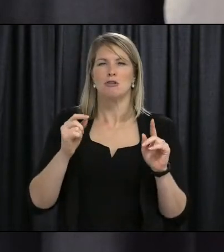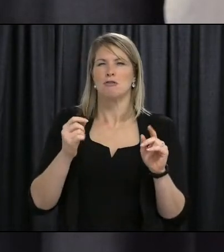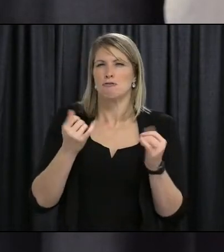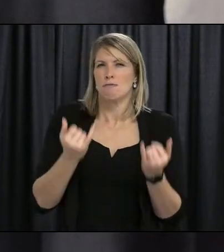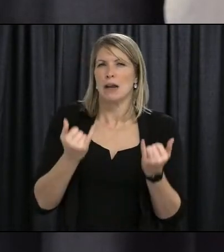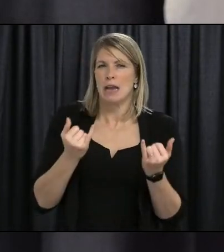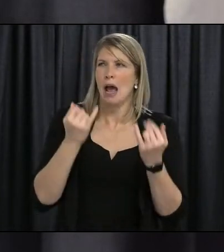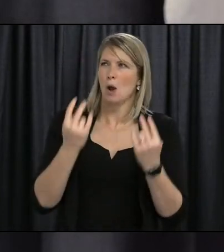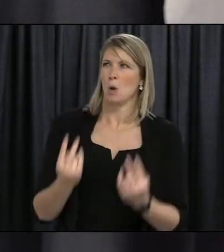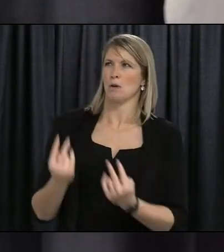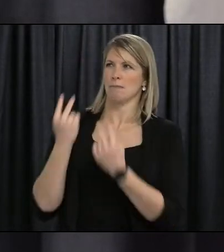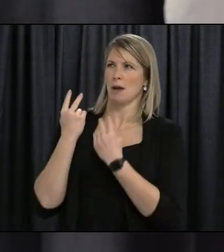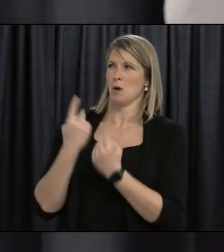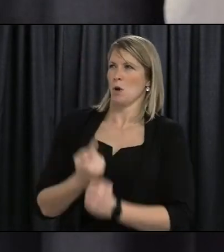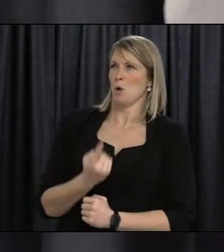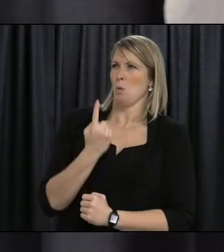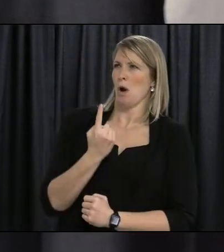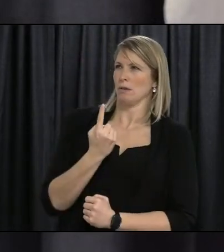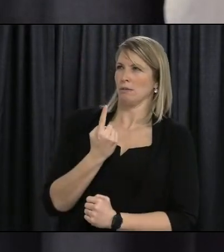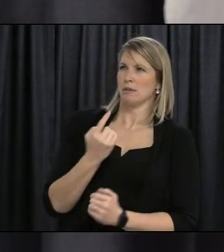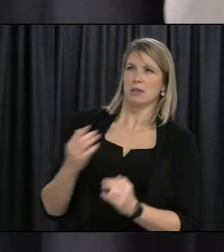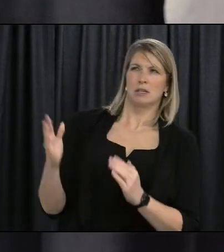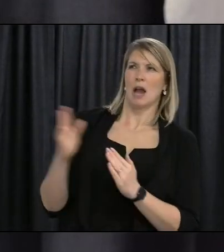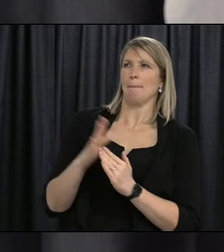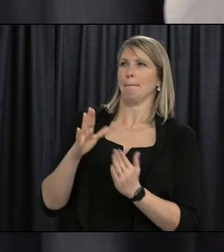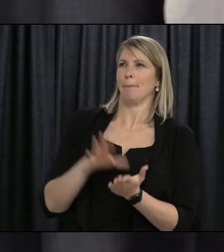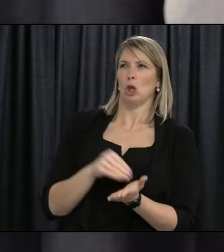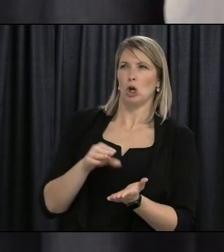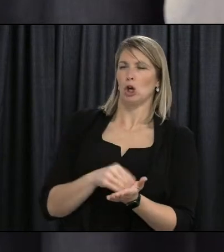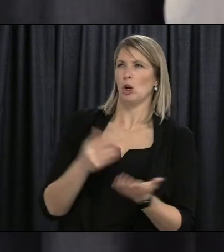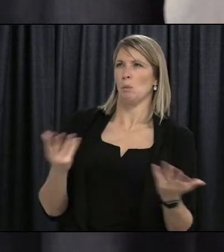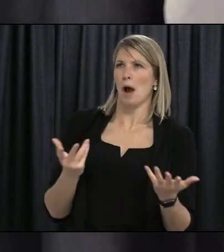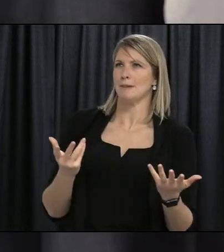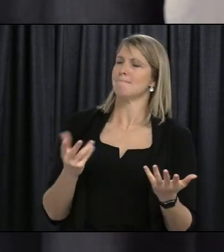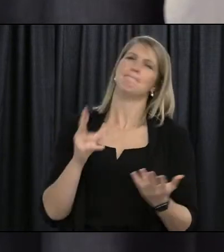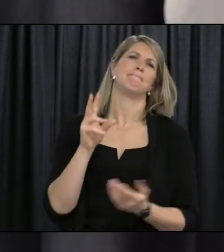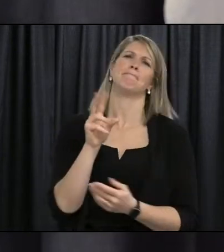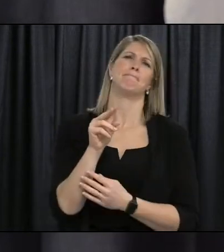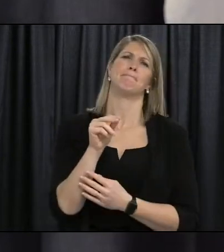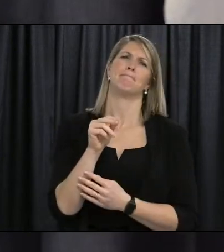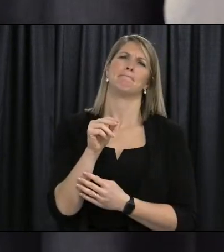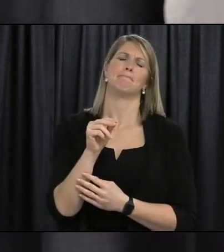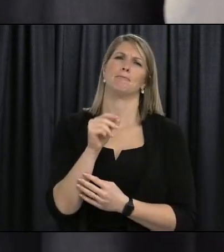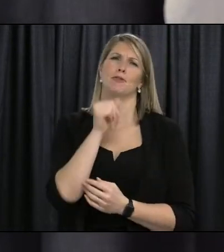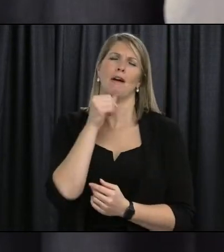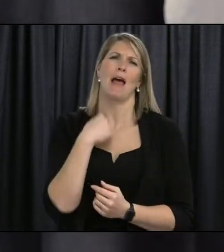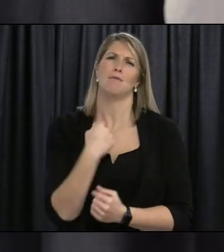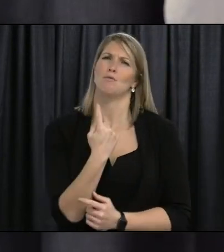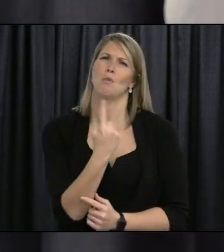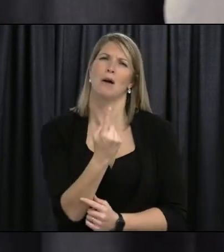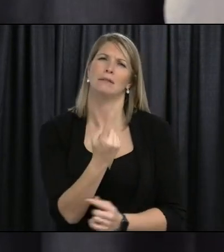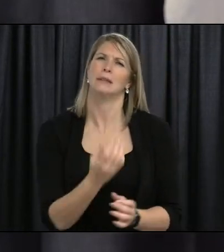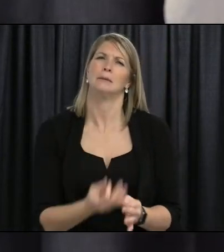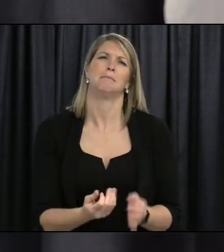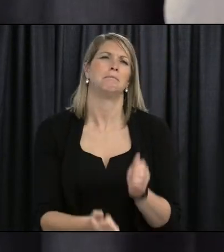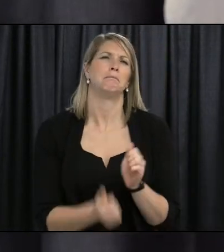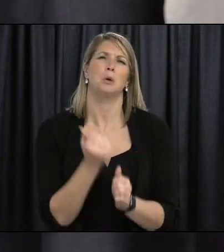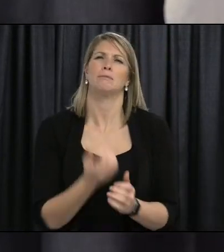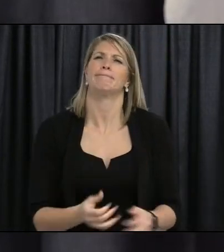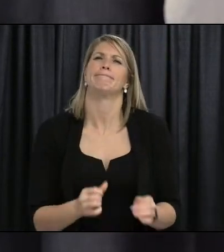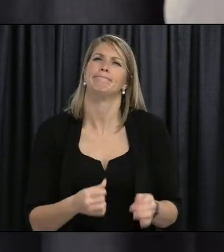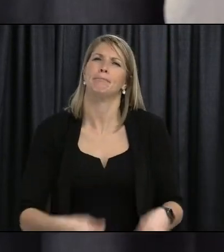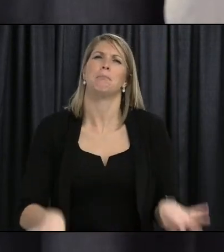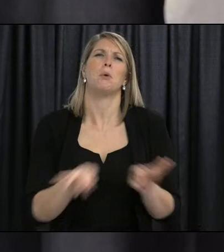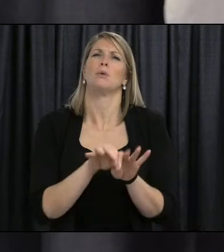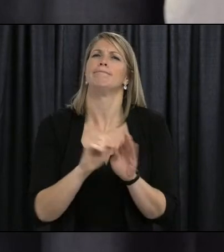one particular lesson learned out of this, other than it cements the relationship and informs any